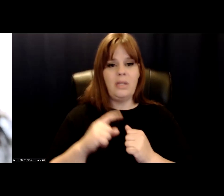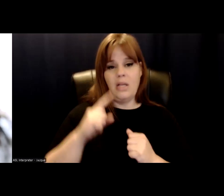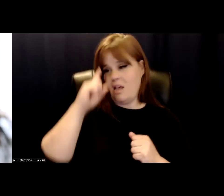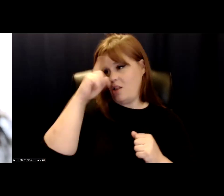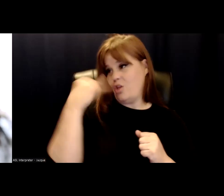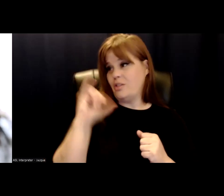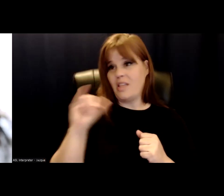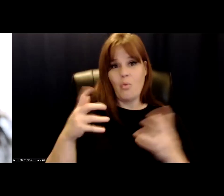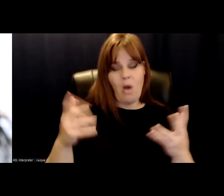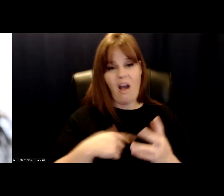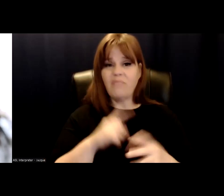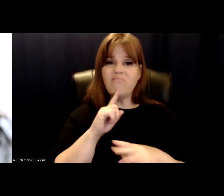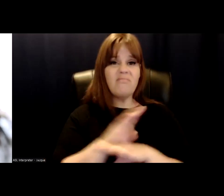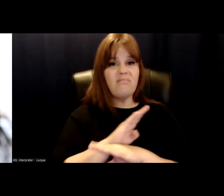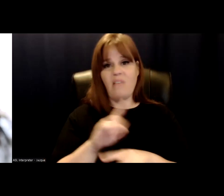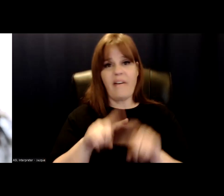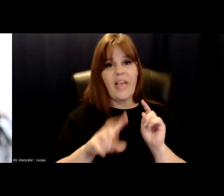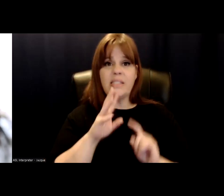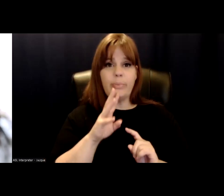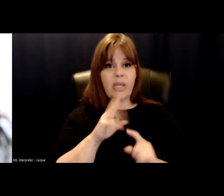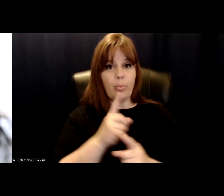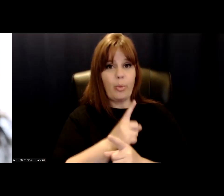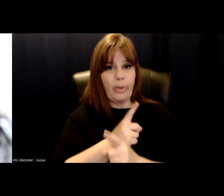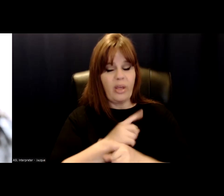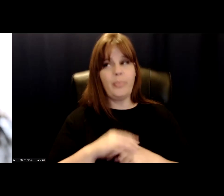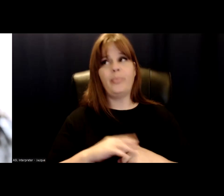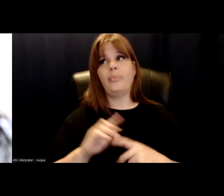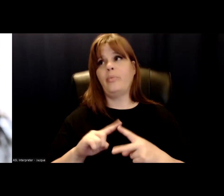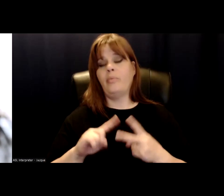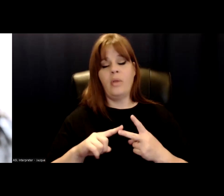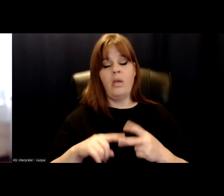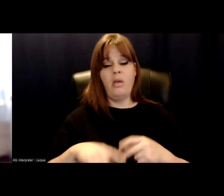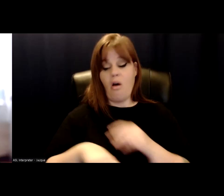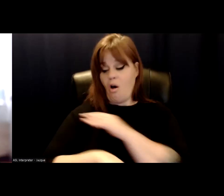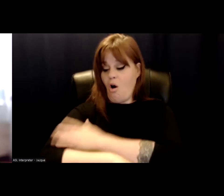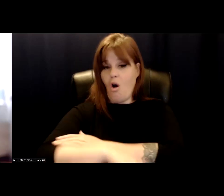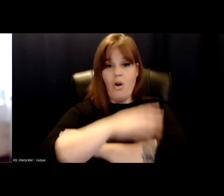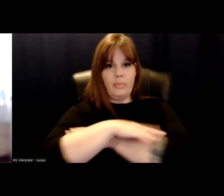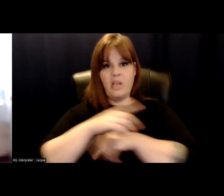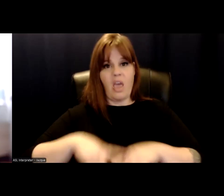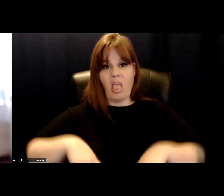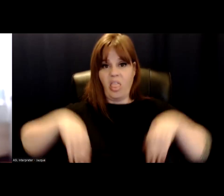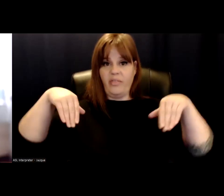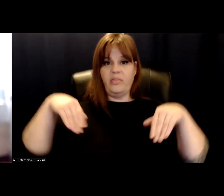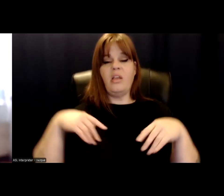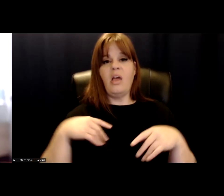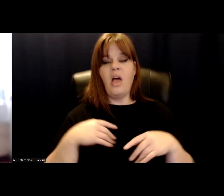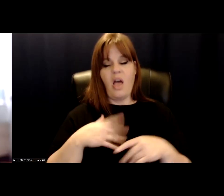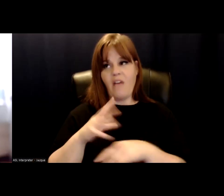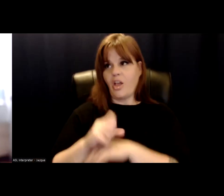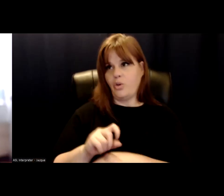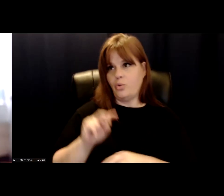literally can't speak properly. I can't lift my arms. I have gotten used to the look on people's